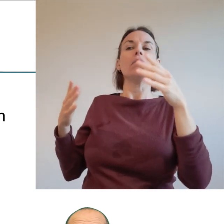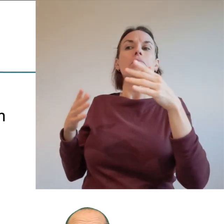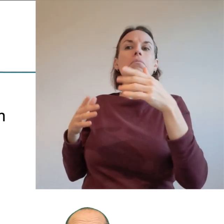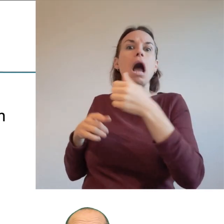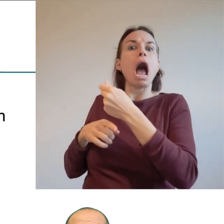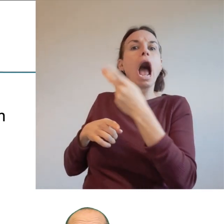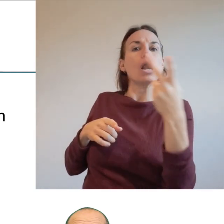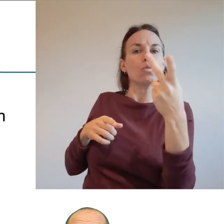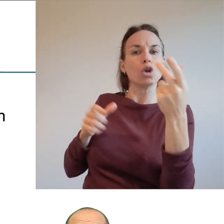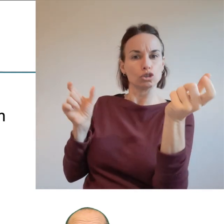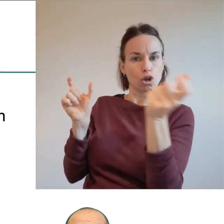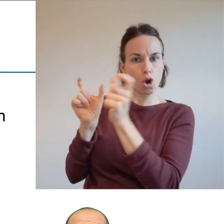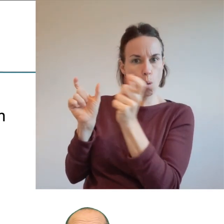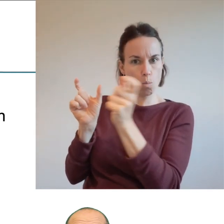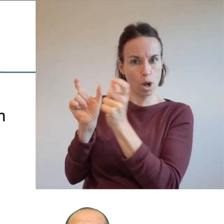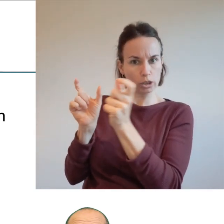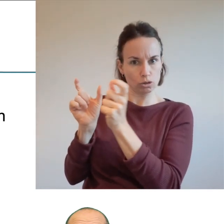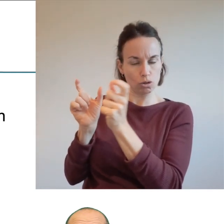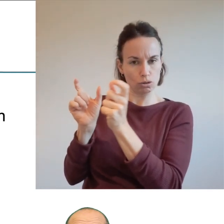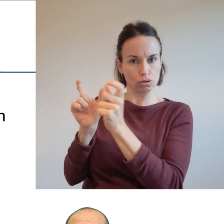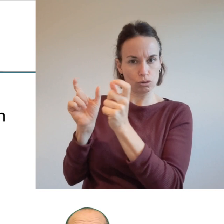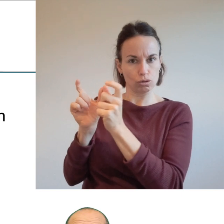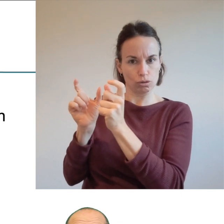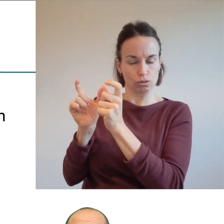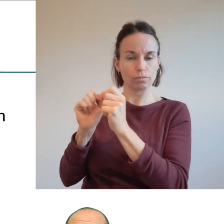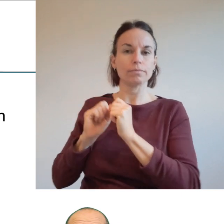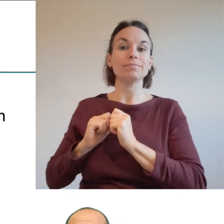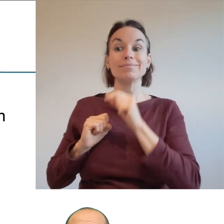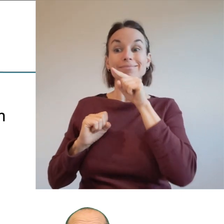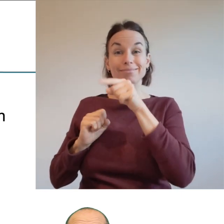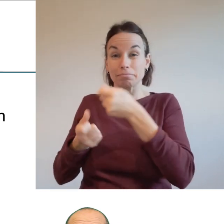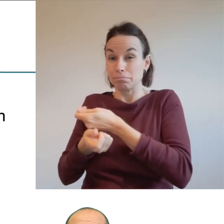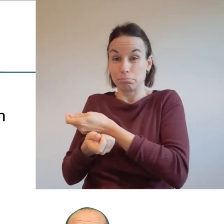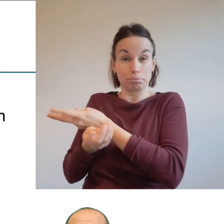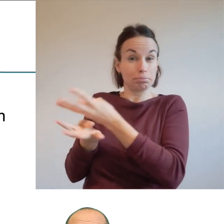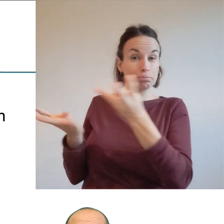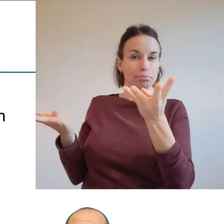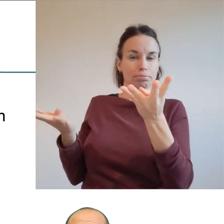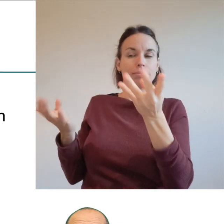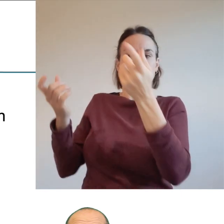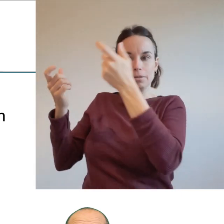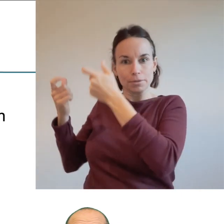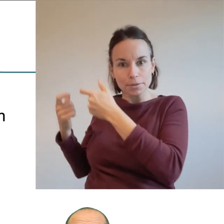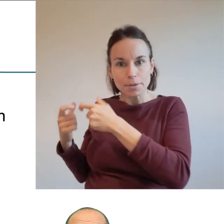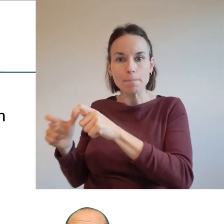category, and many of those signs are actually compounds.